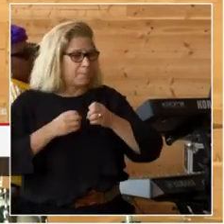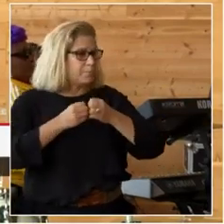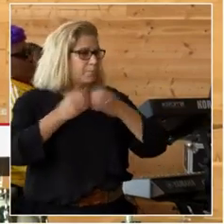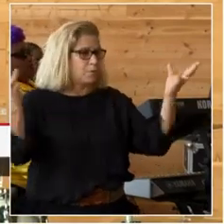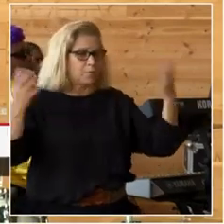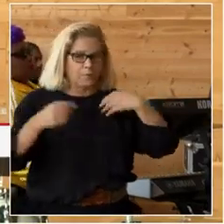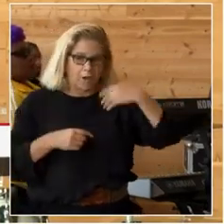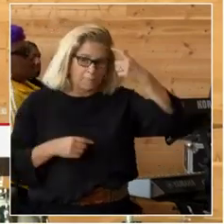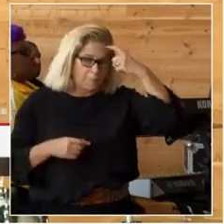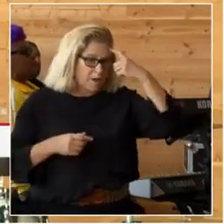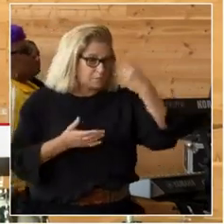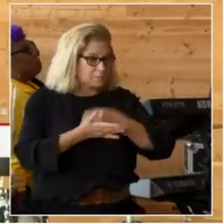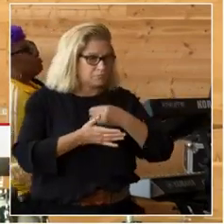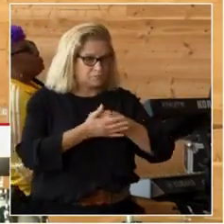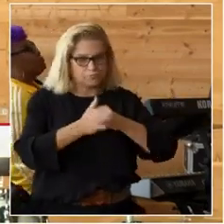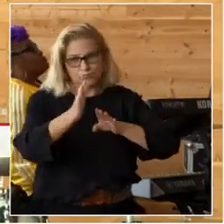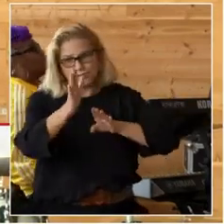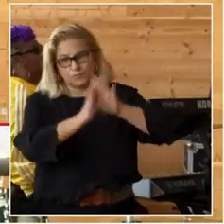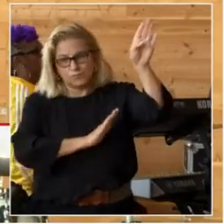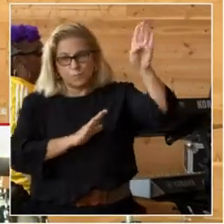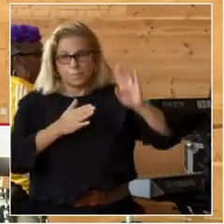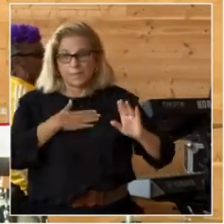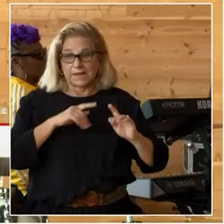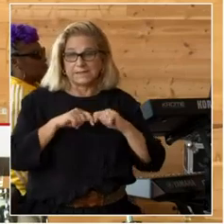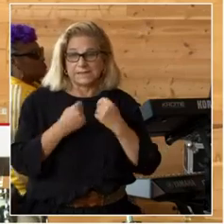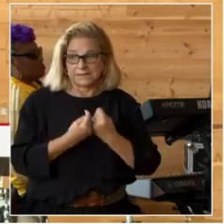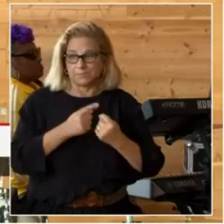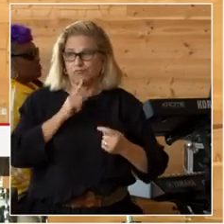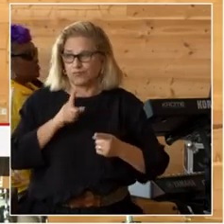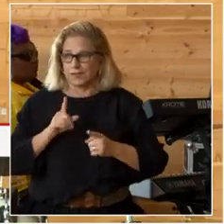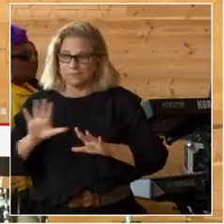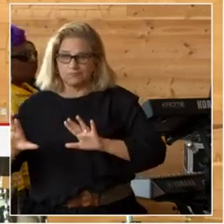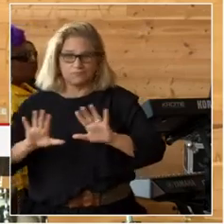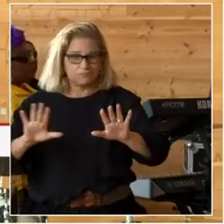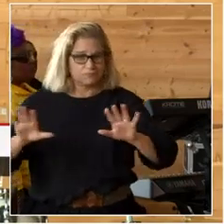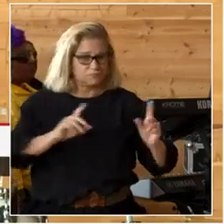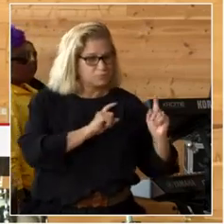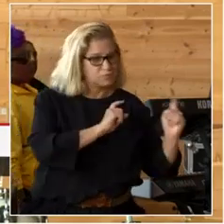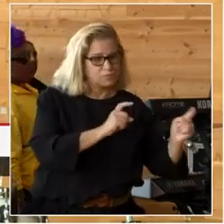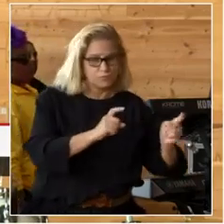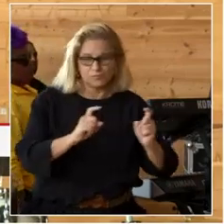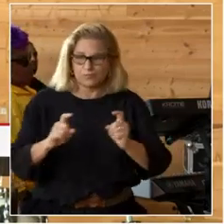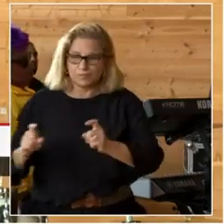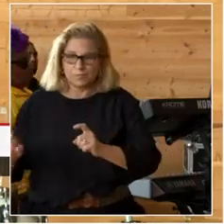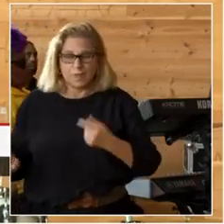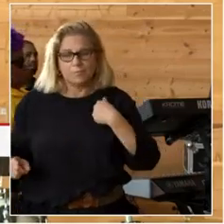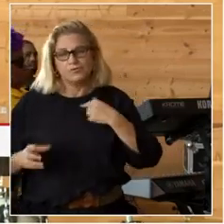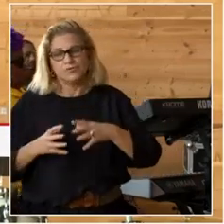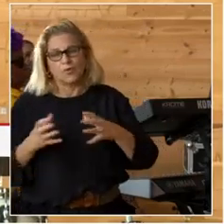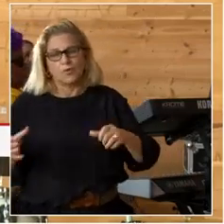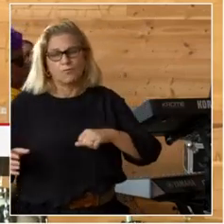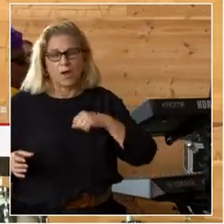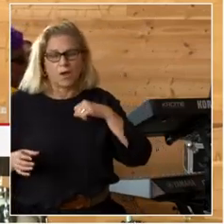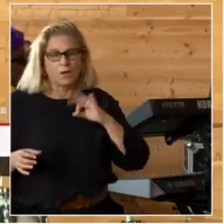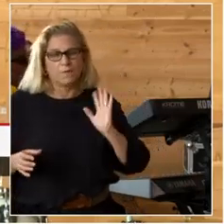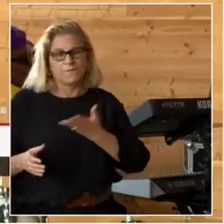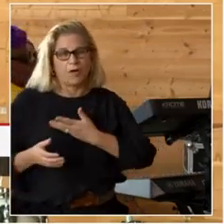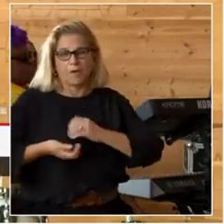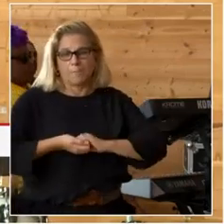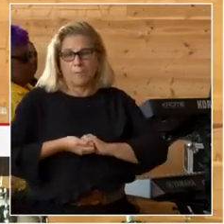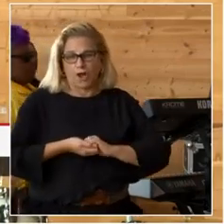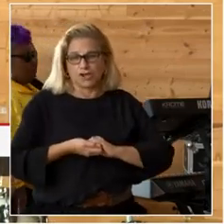proud of my team for getting it out. But we also are proud of our partnerships and